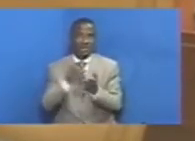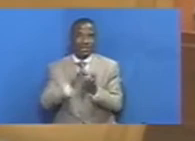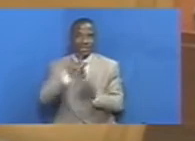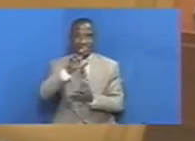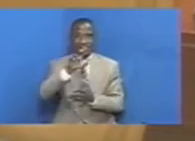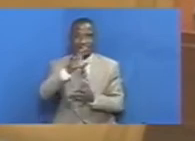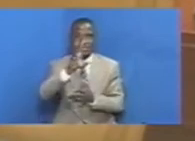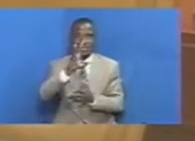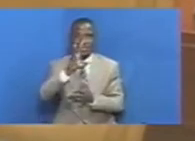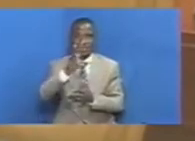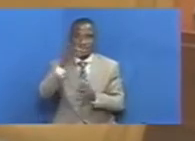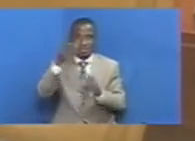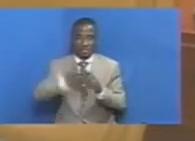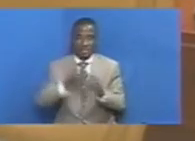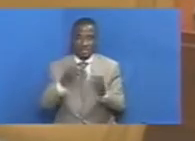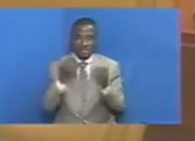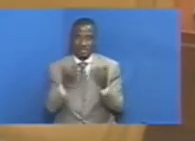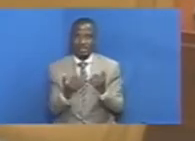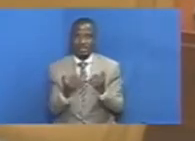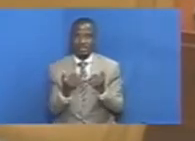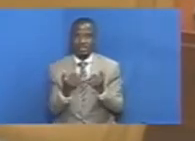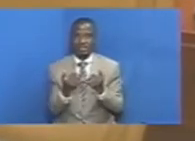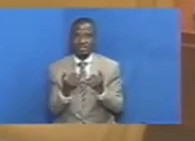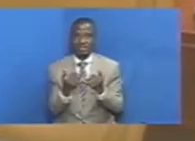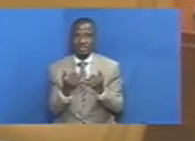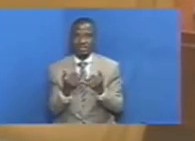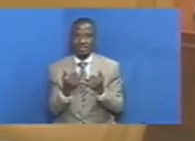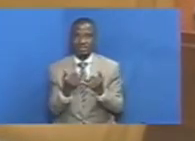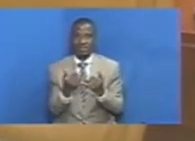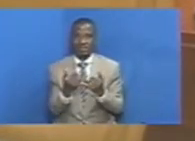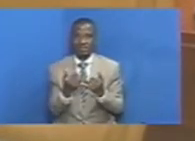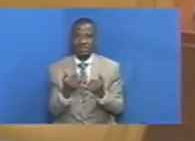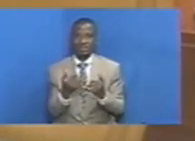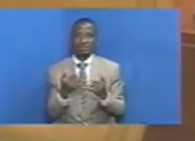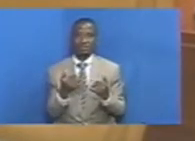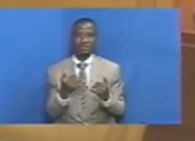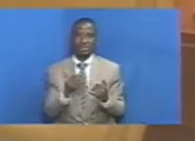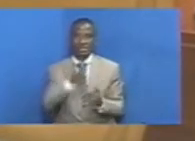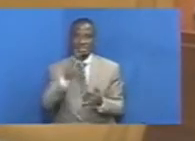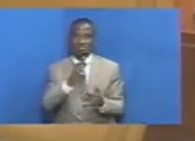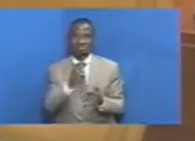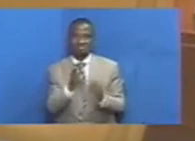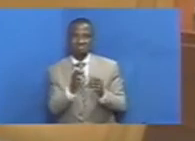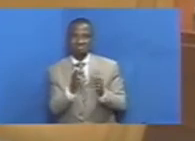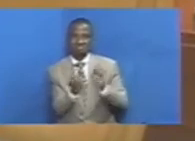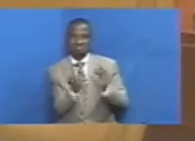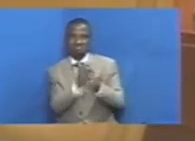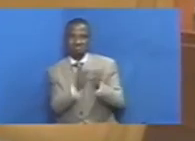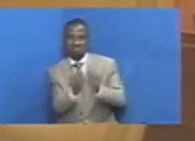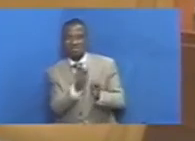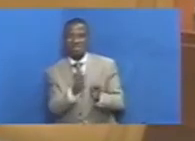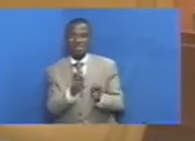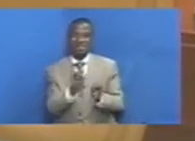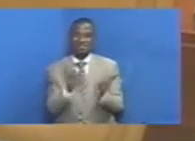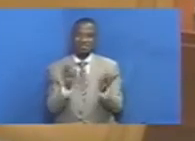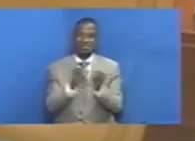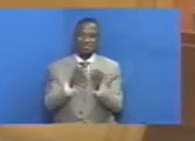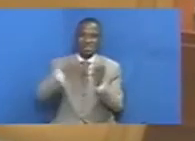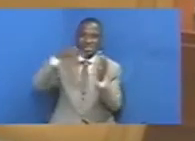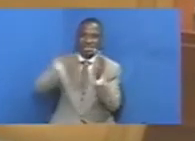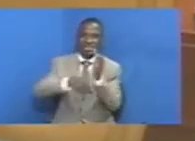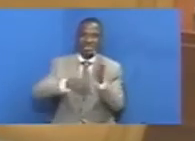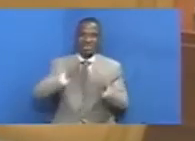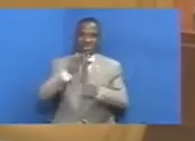months. However, this is subject to changing the information of more details of